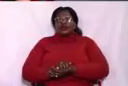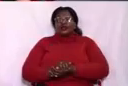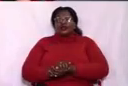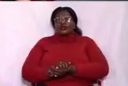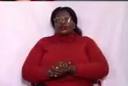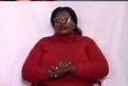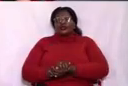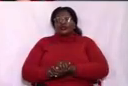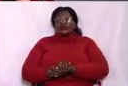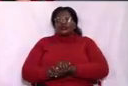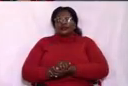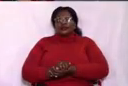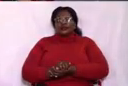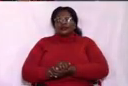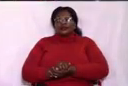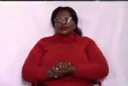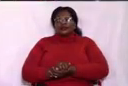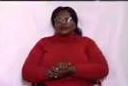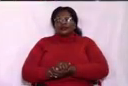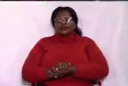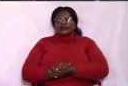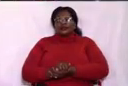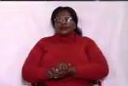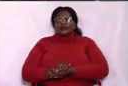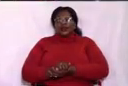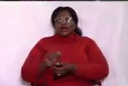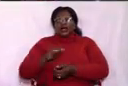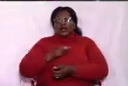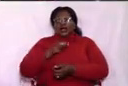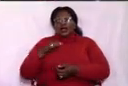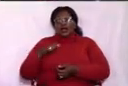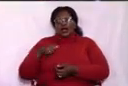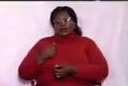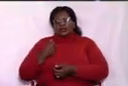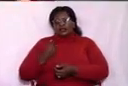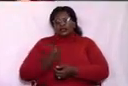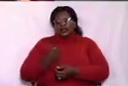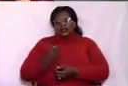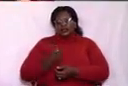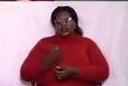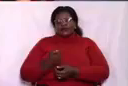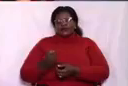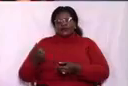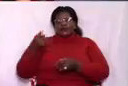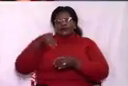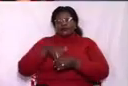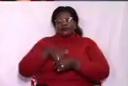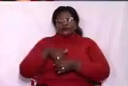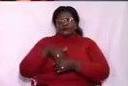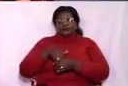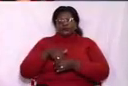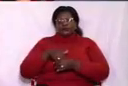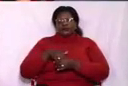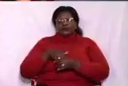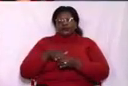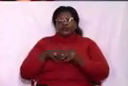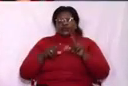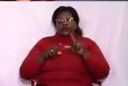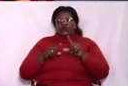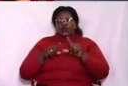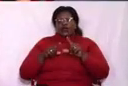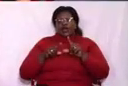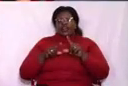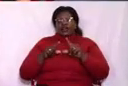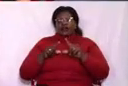Shiweda. We are now located in, we are now at corner of Dr. Franz